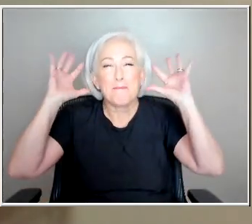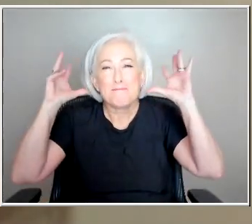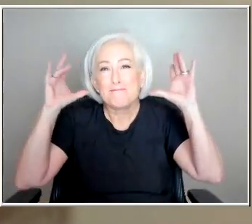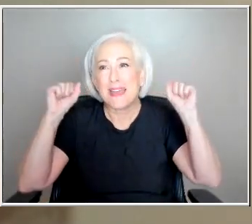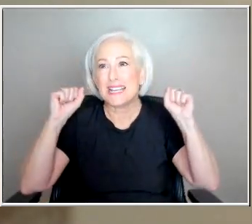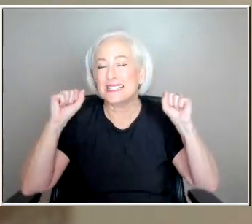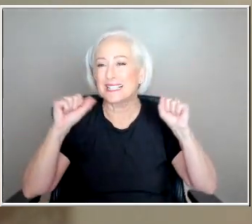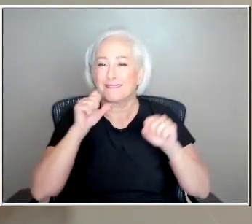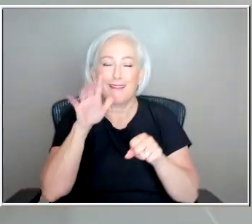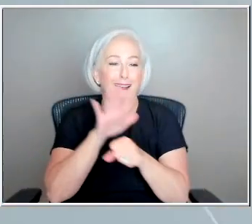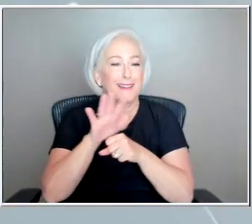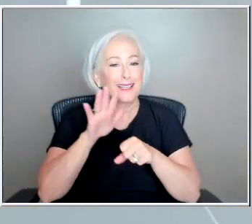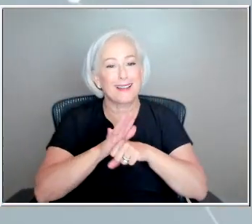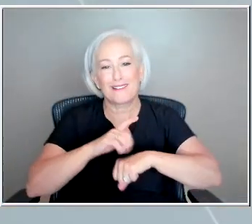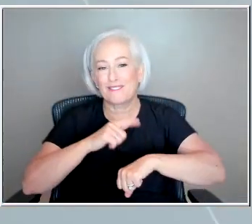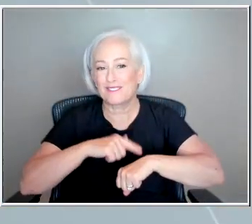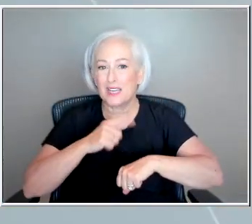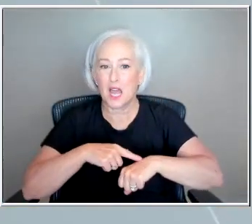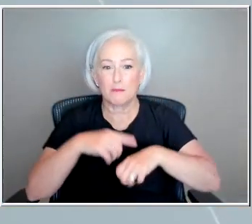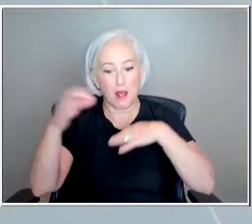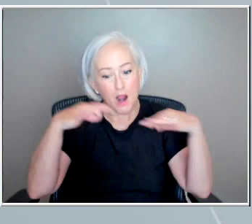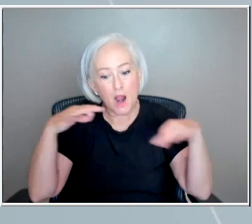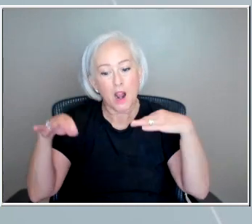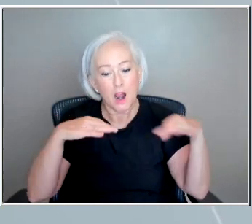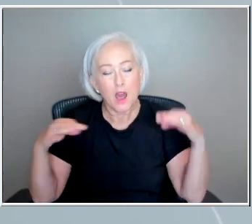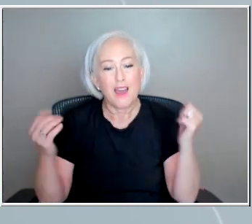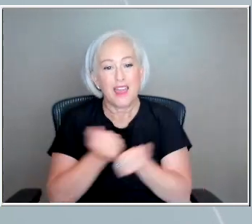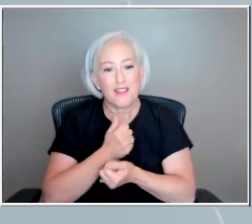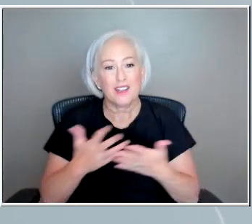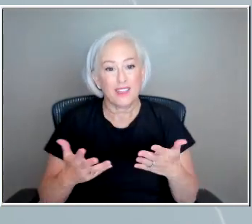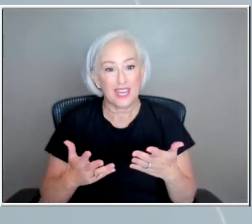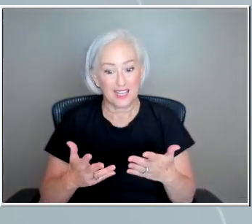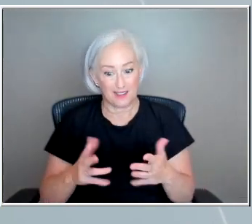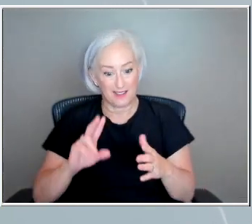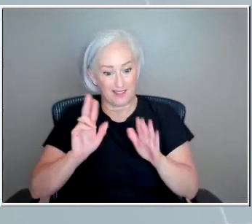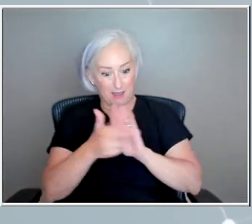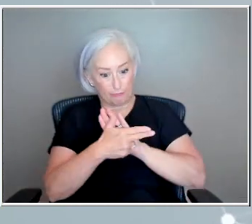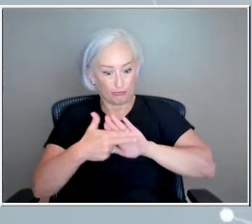but it's been amazing. I mean, the fact that it's called a home, like, yes, I